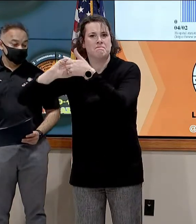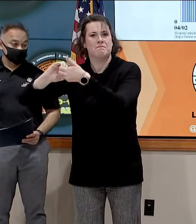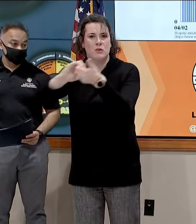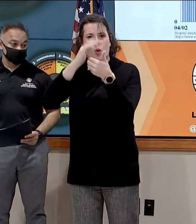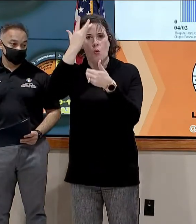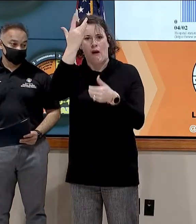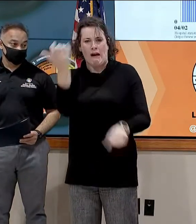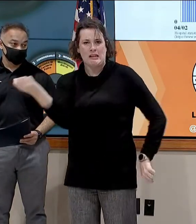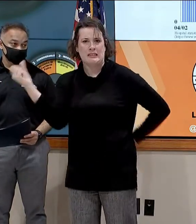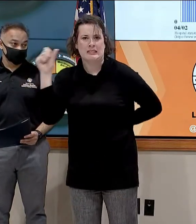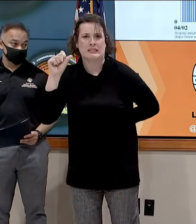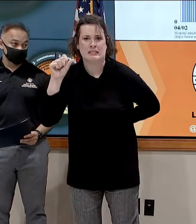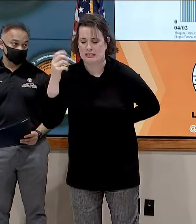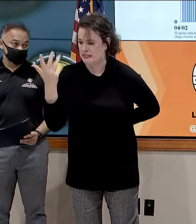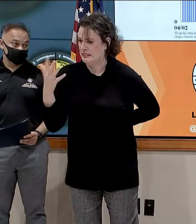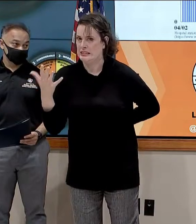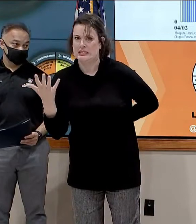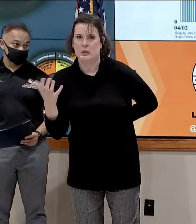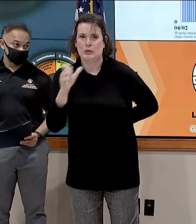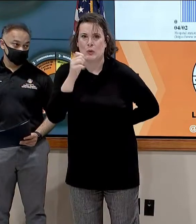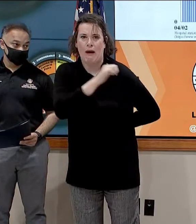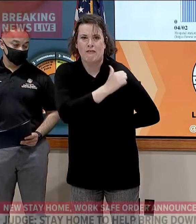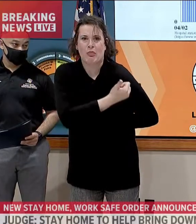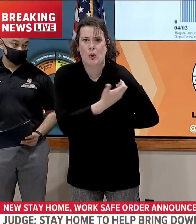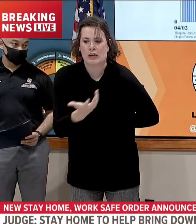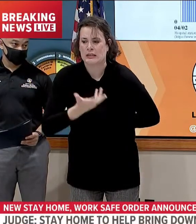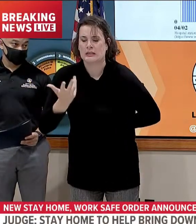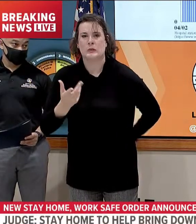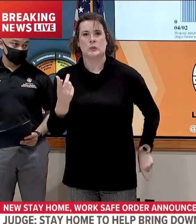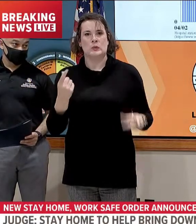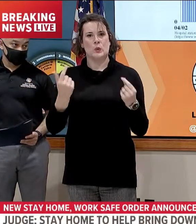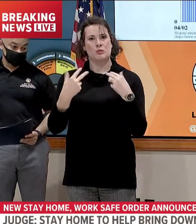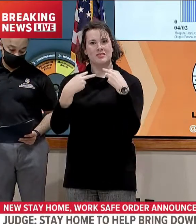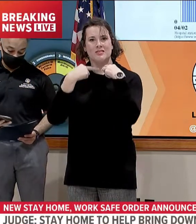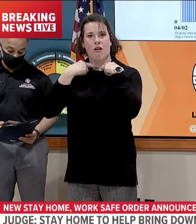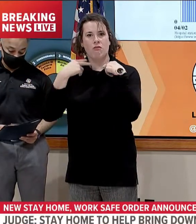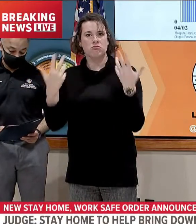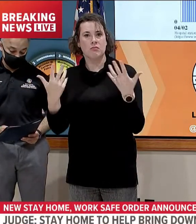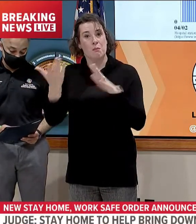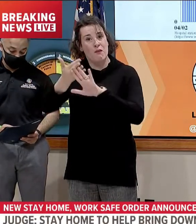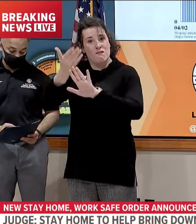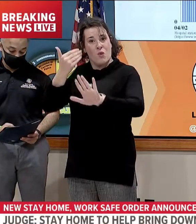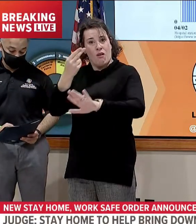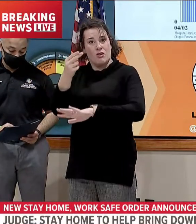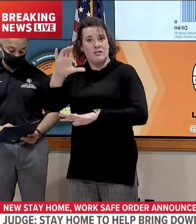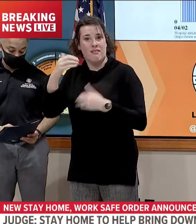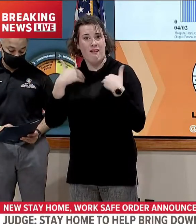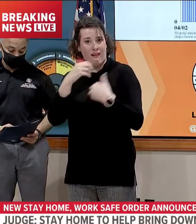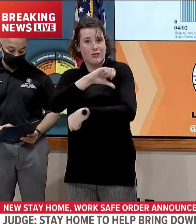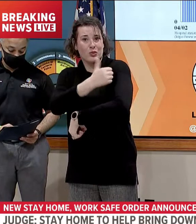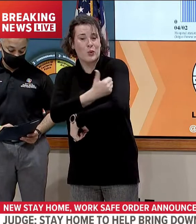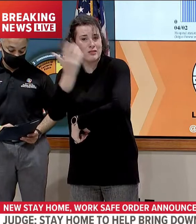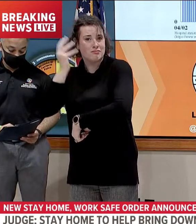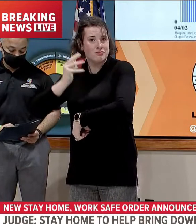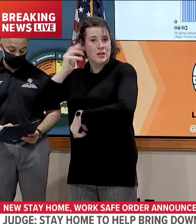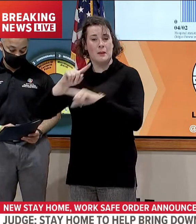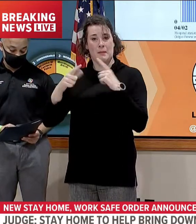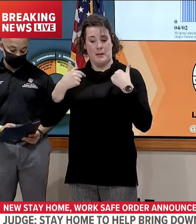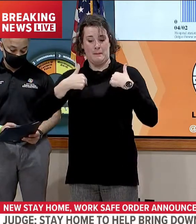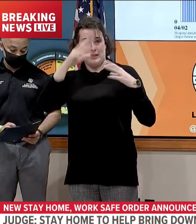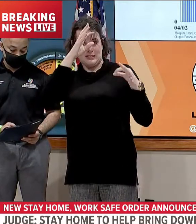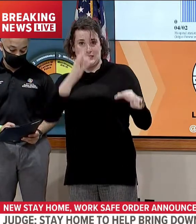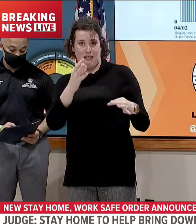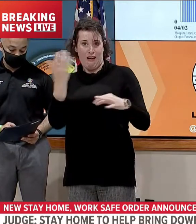tied behind our back. We don't have authority that we had in Harris County early on. No longer can I issue